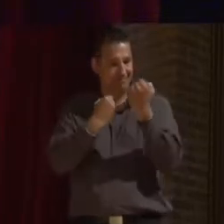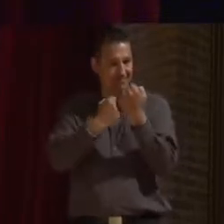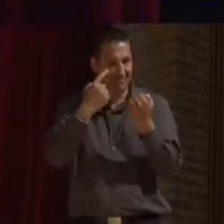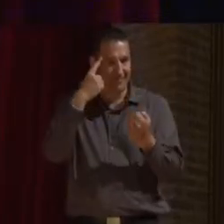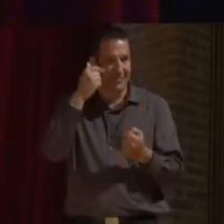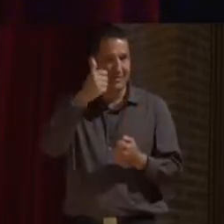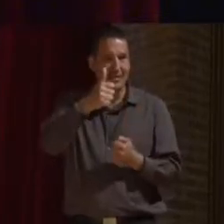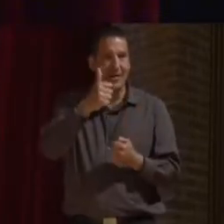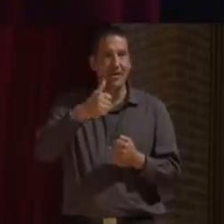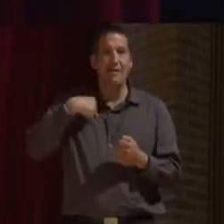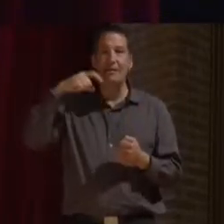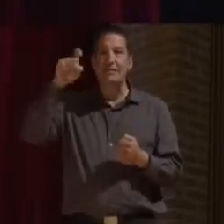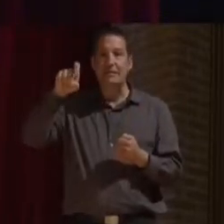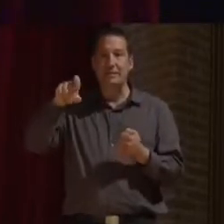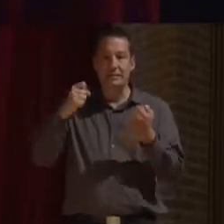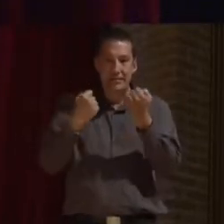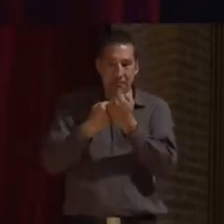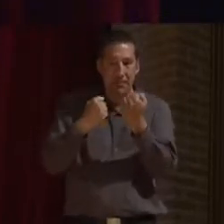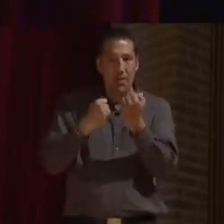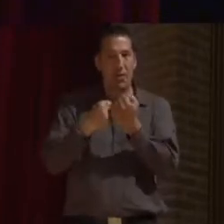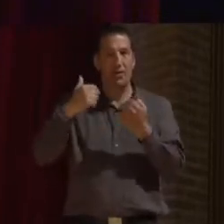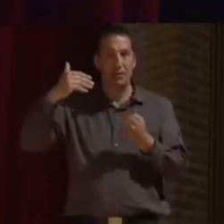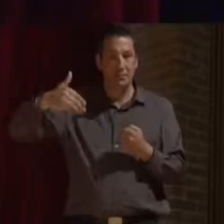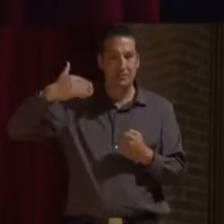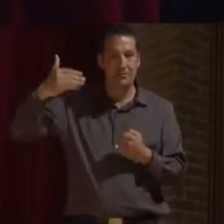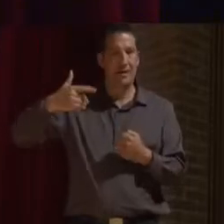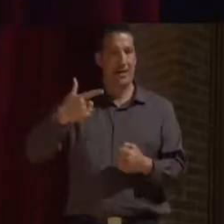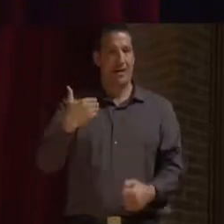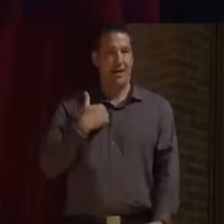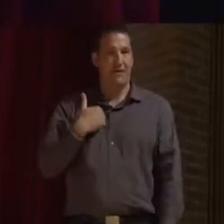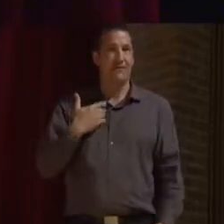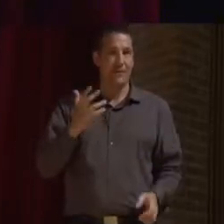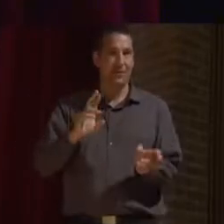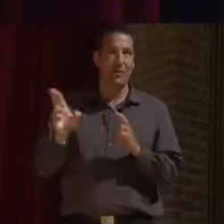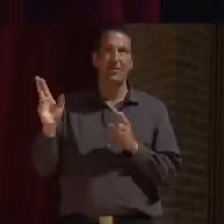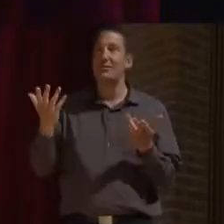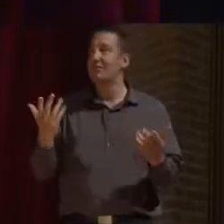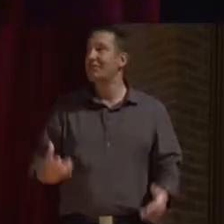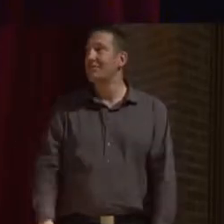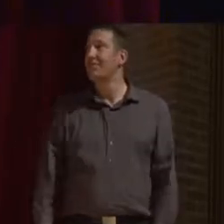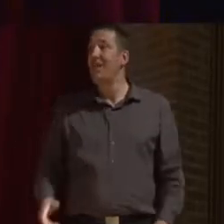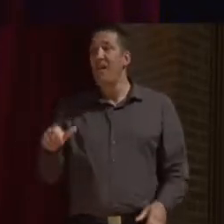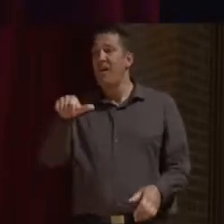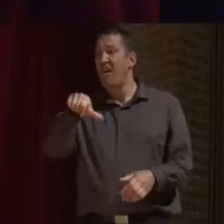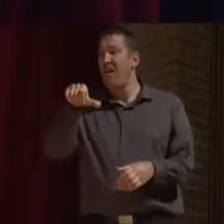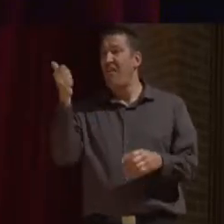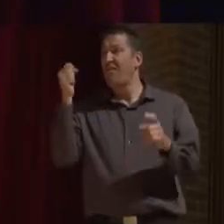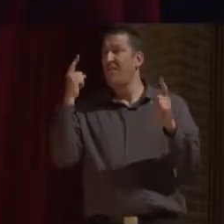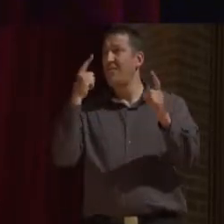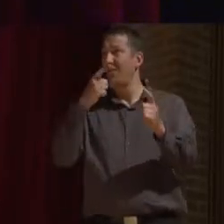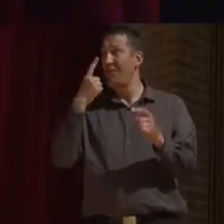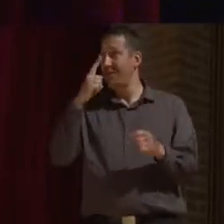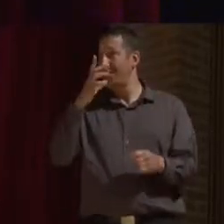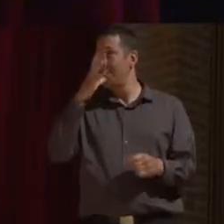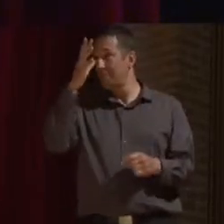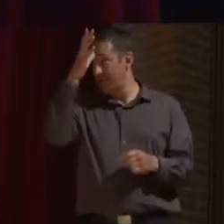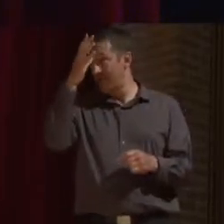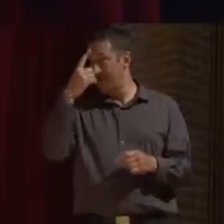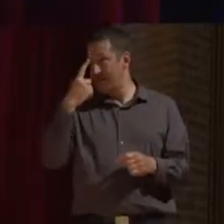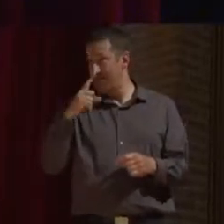level of support that they need from time to time. Anybody else about goals as a parent for your